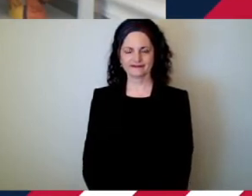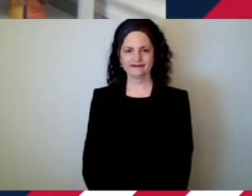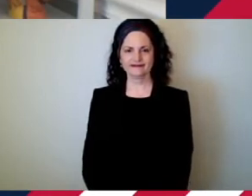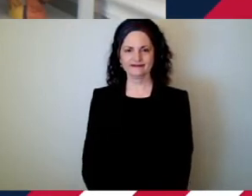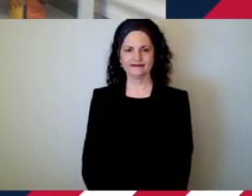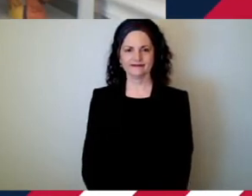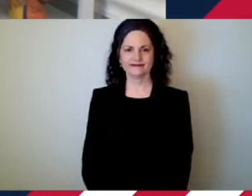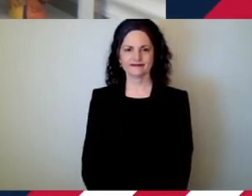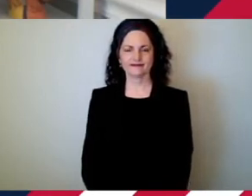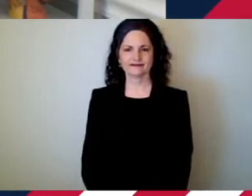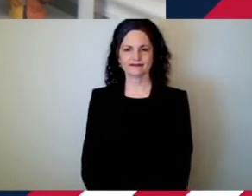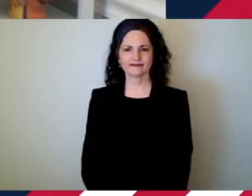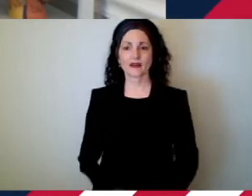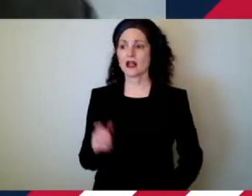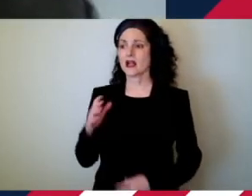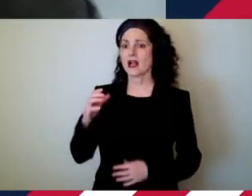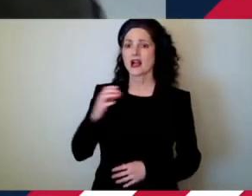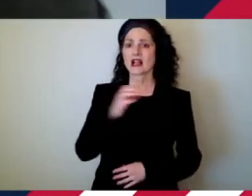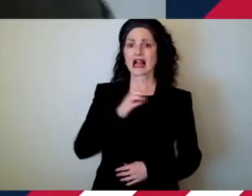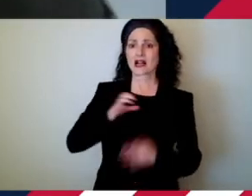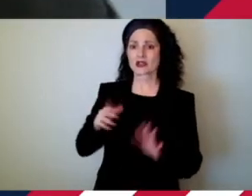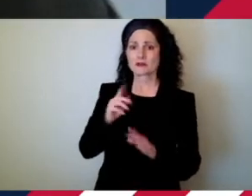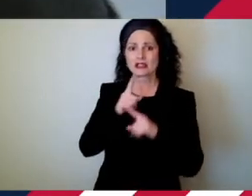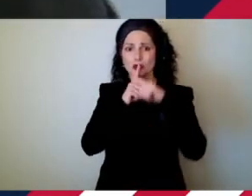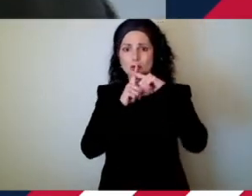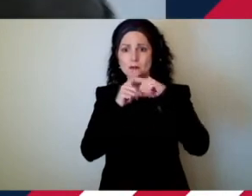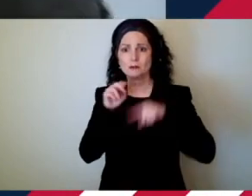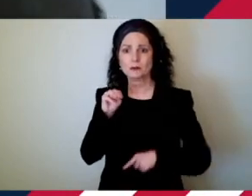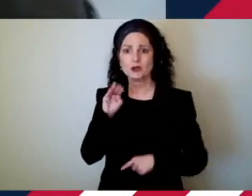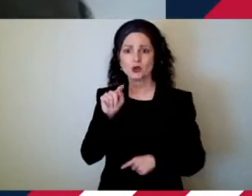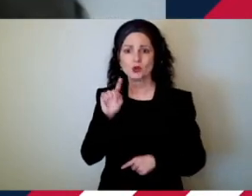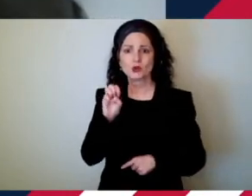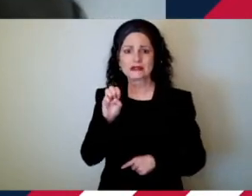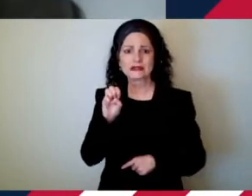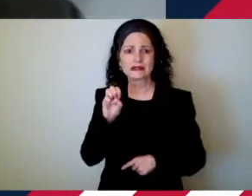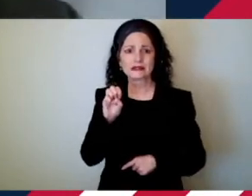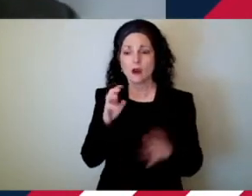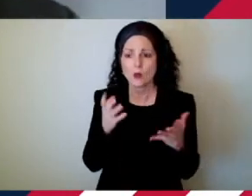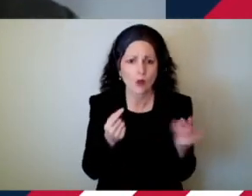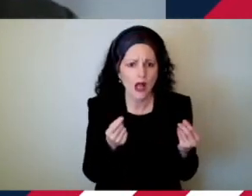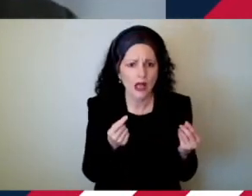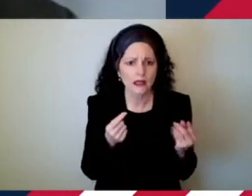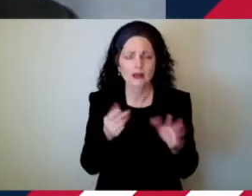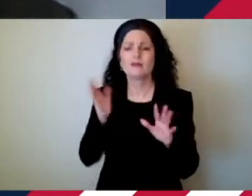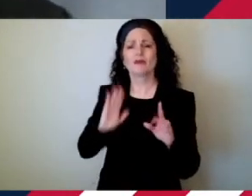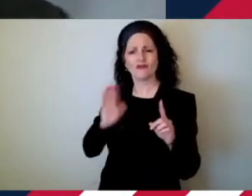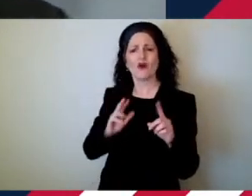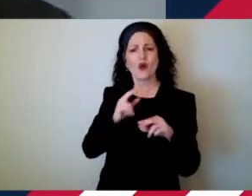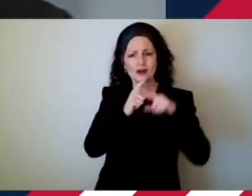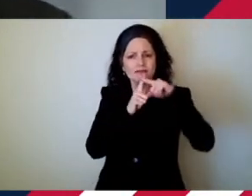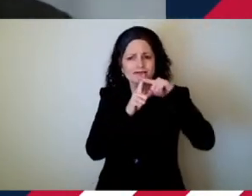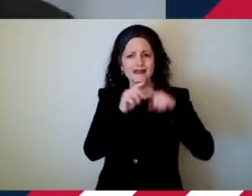You're on mute, Congressman. What's that? You were on mute. Go ahead.